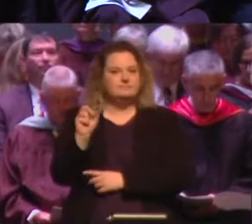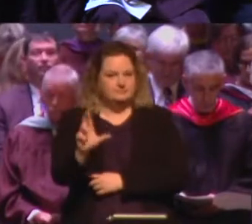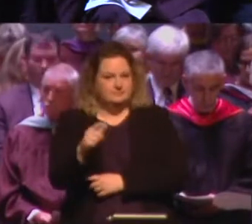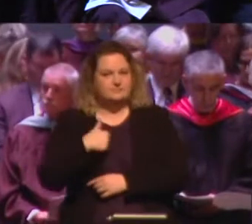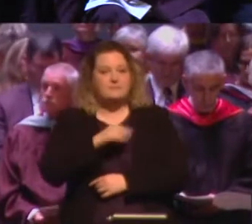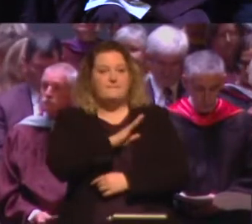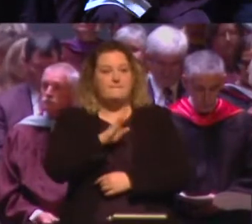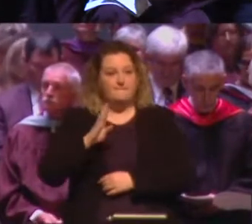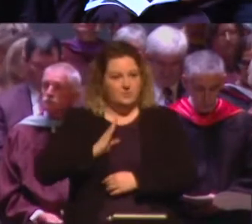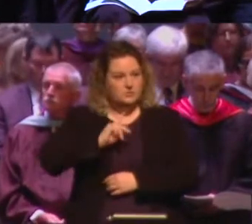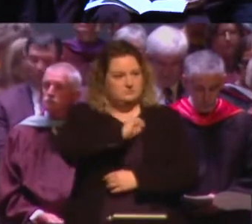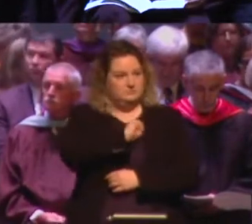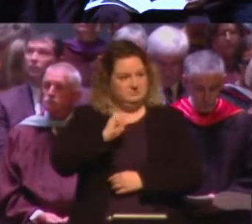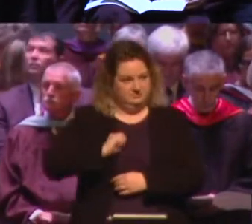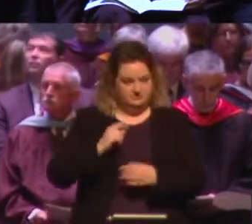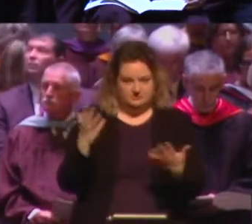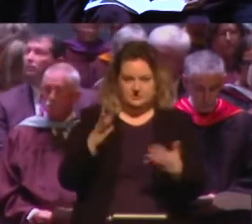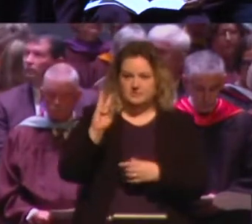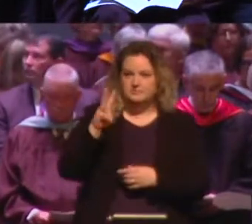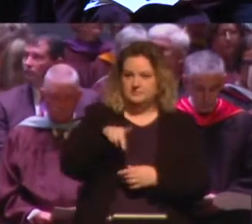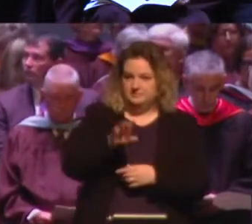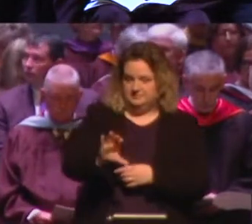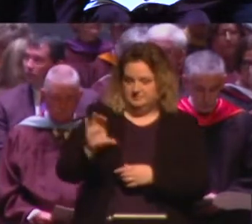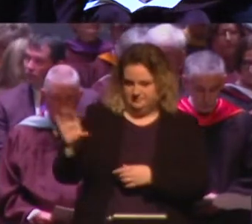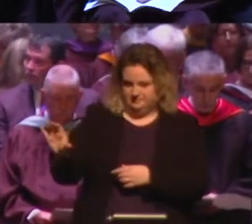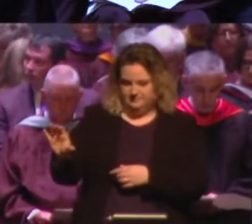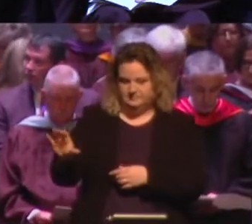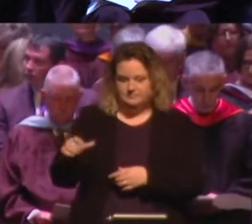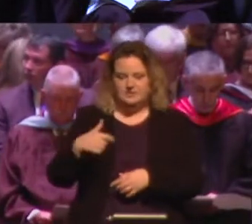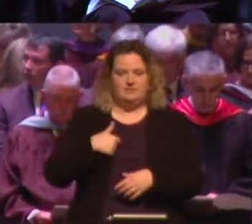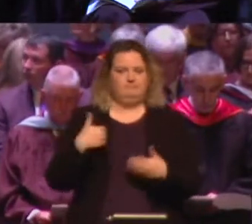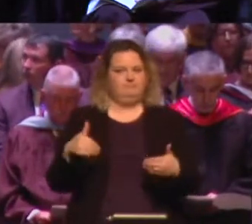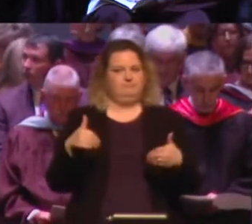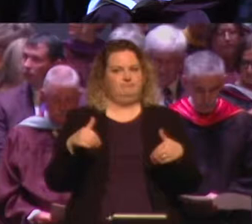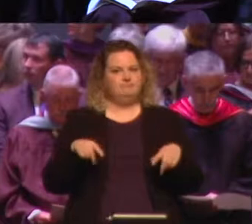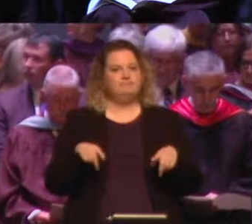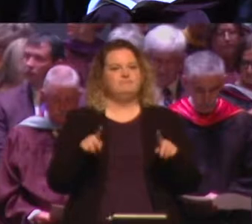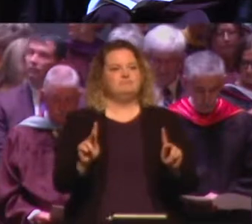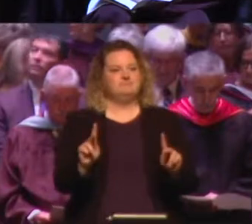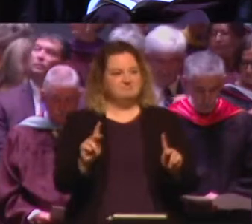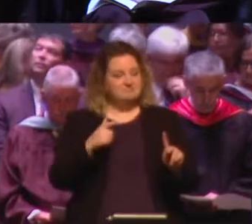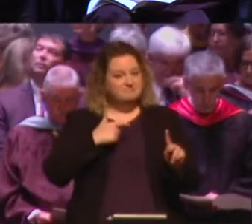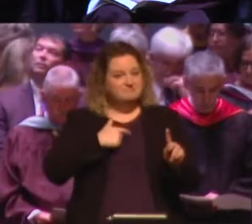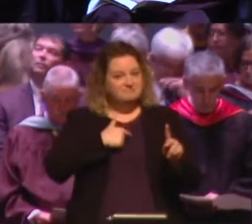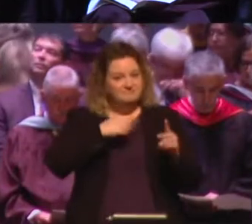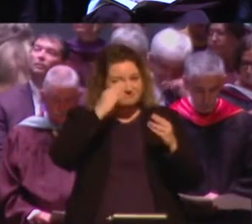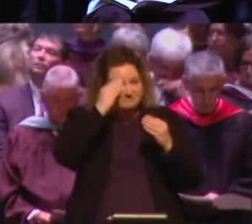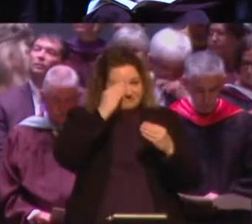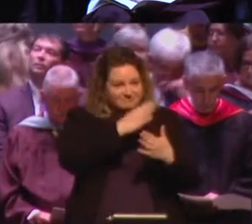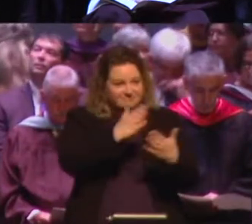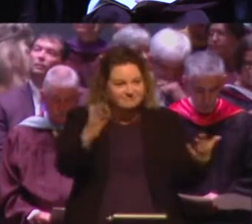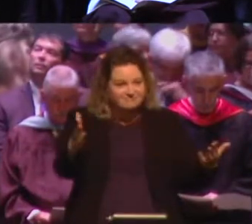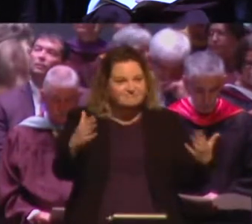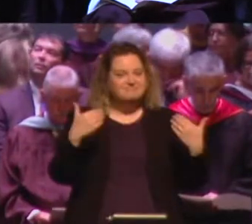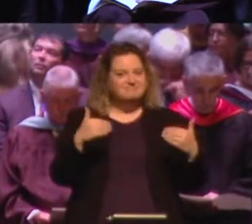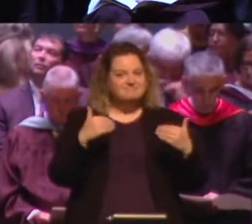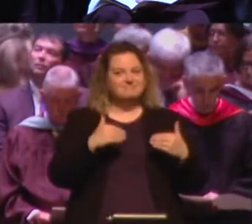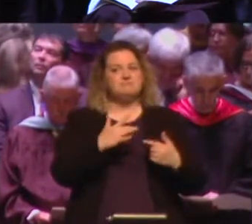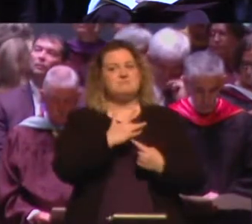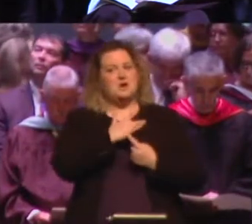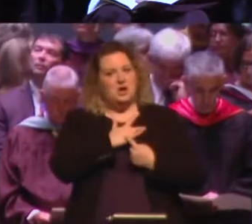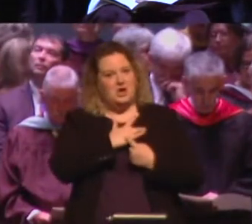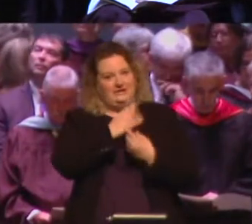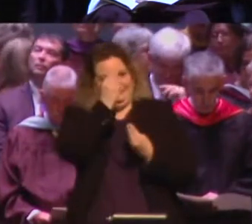Western Piedmont Community College, I am privileged to extend a sincere and